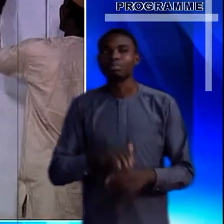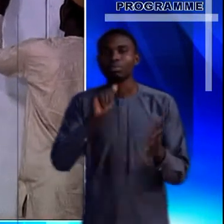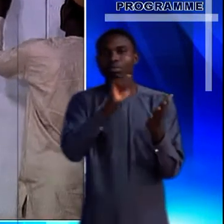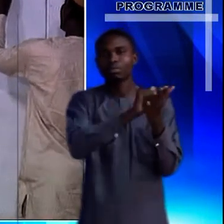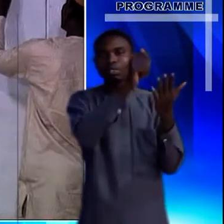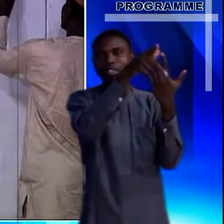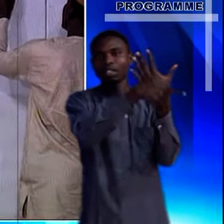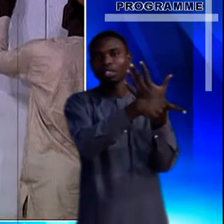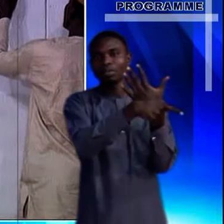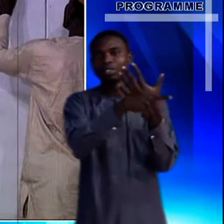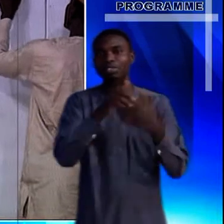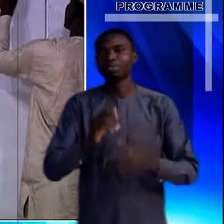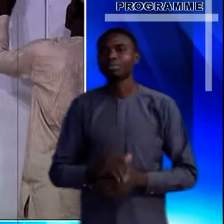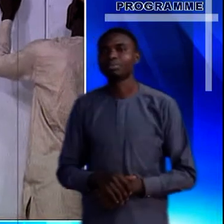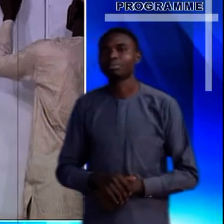April